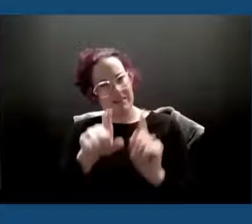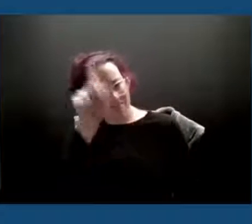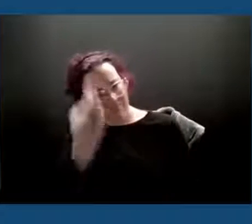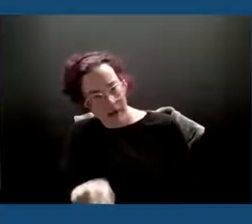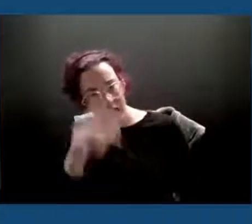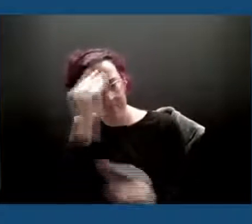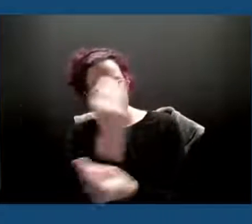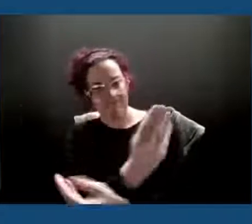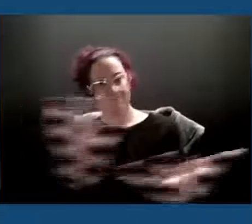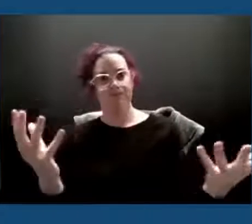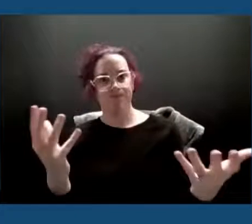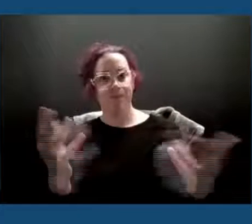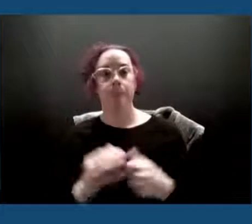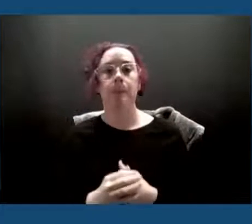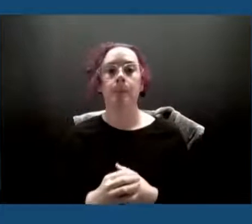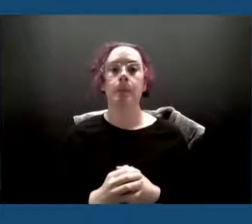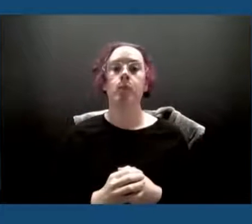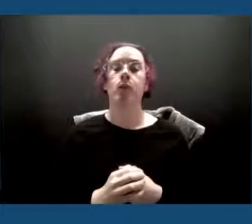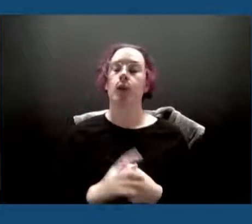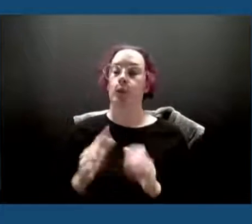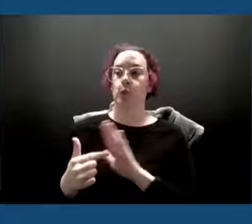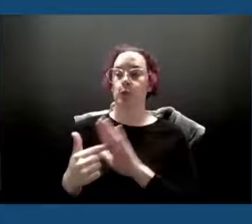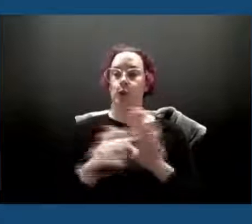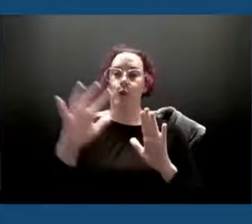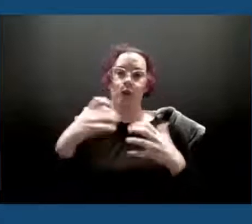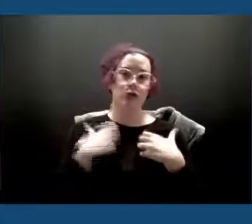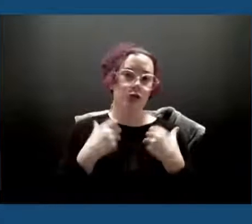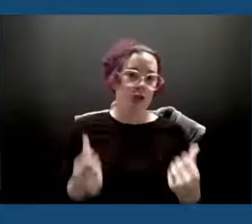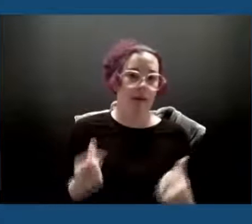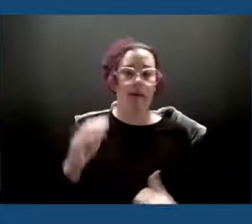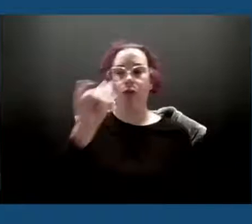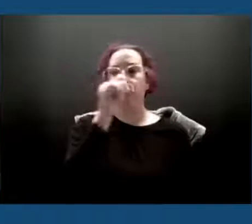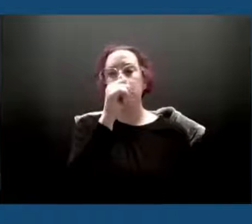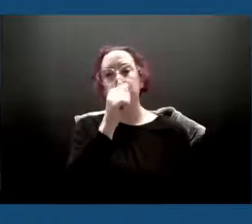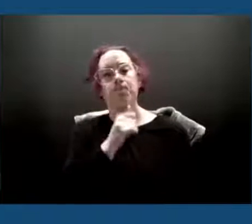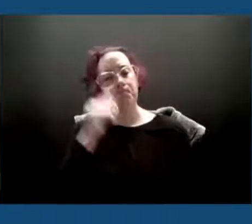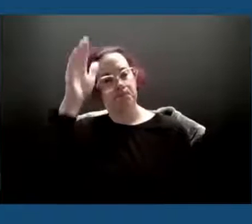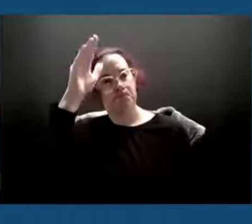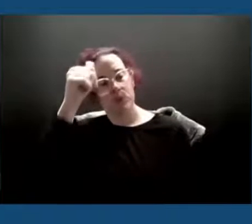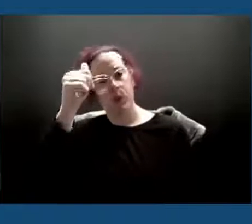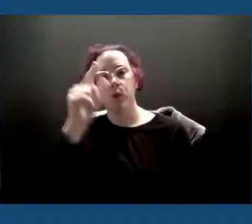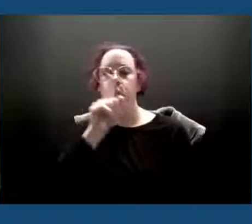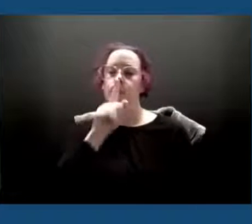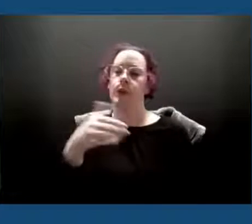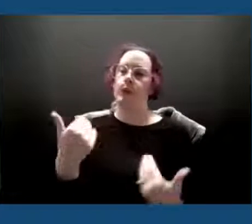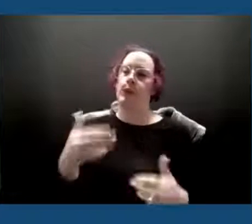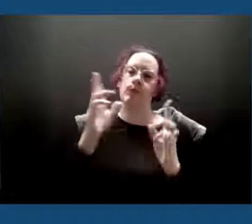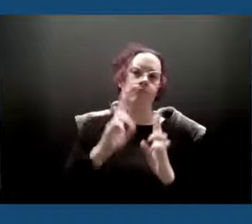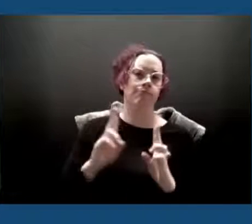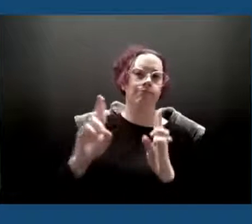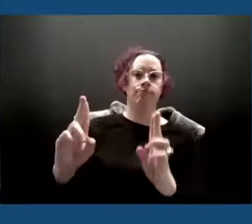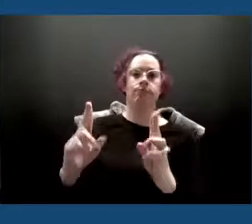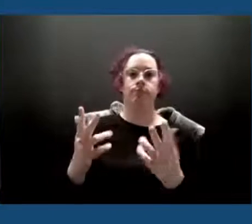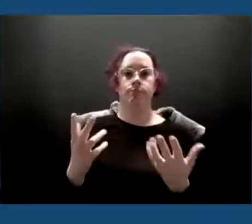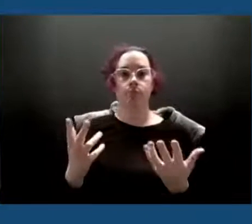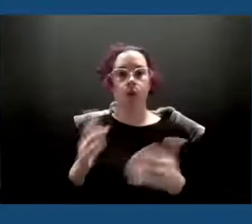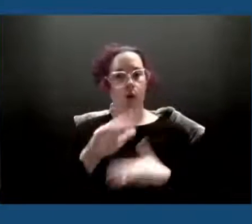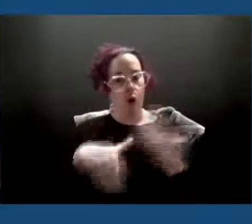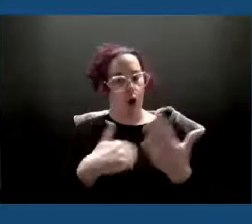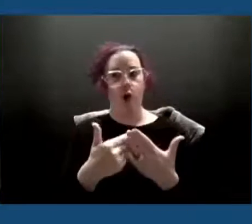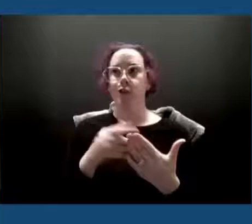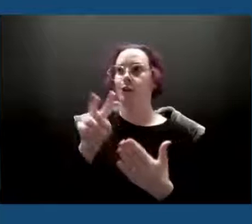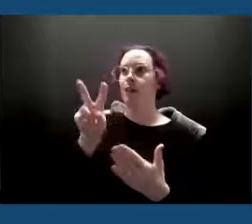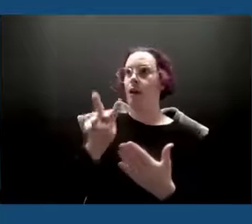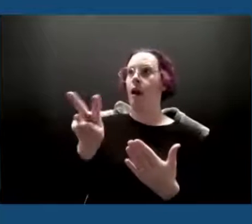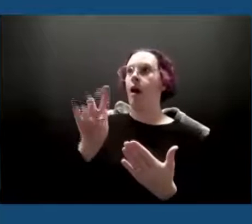You showed this strength, this toughness, which is so admirable. And all of us should draw inspiration from you